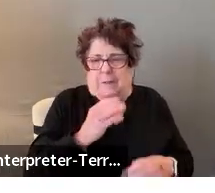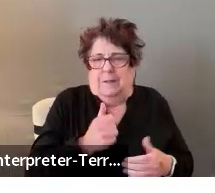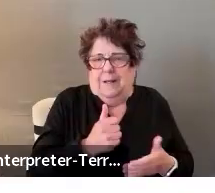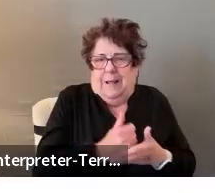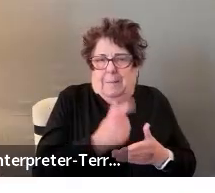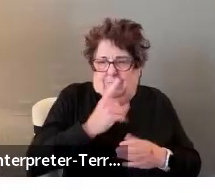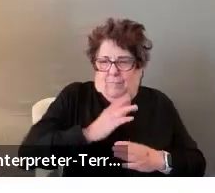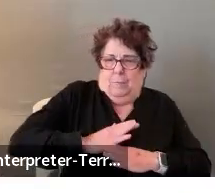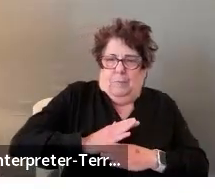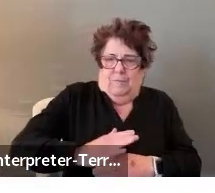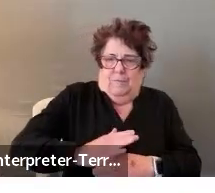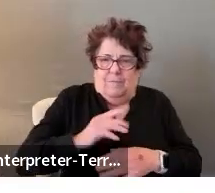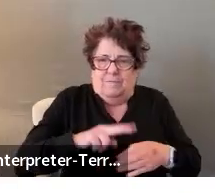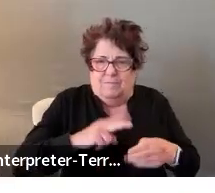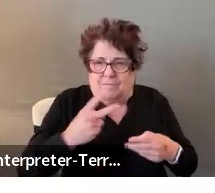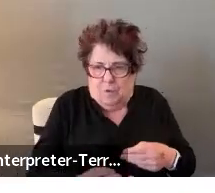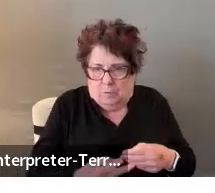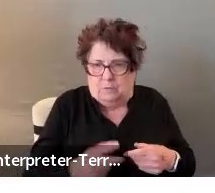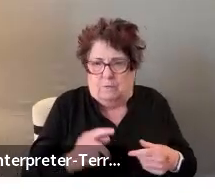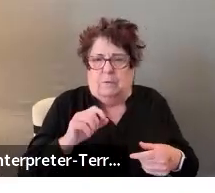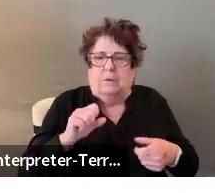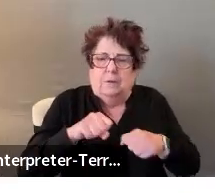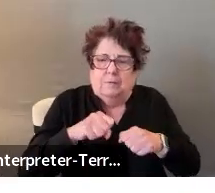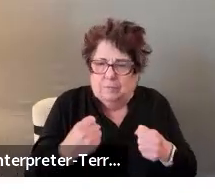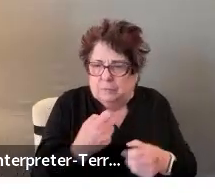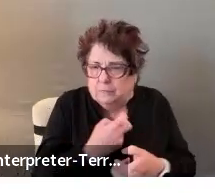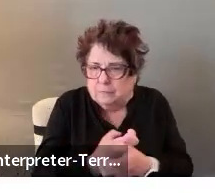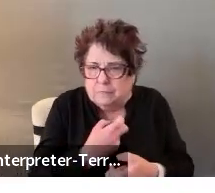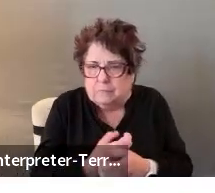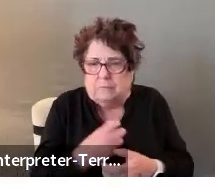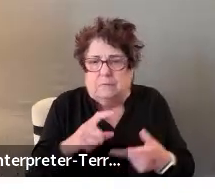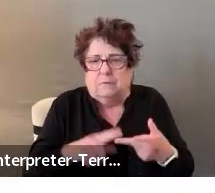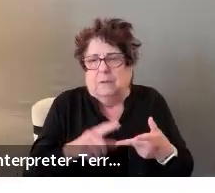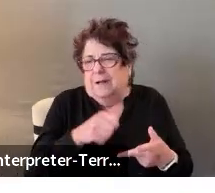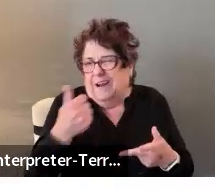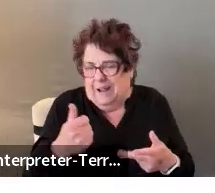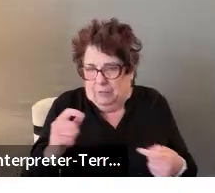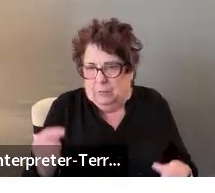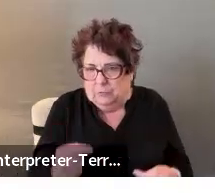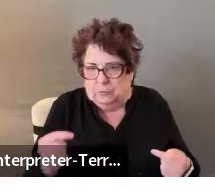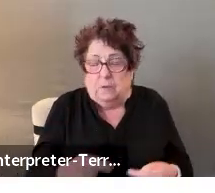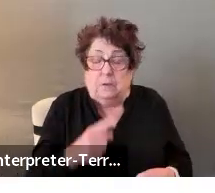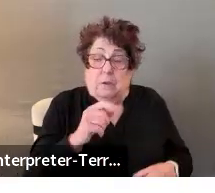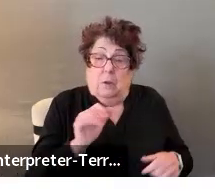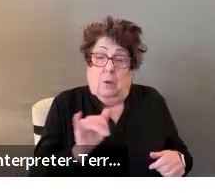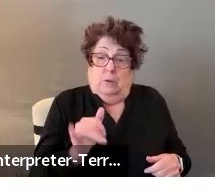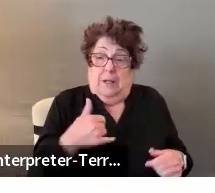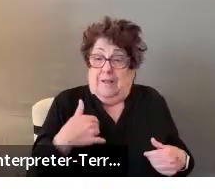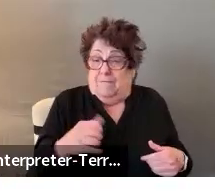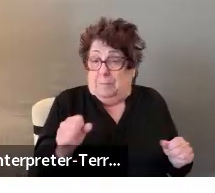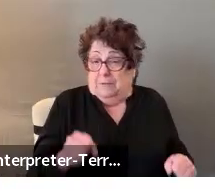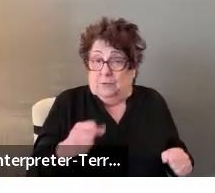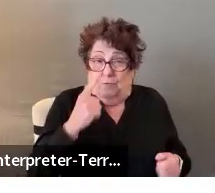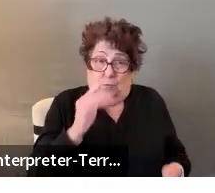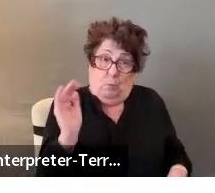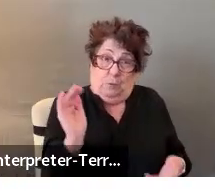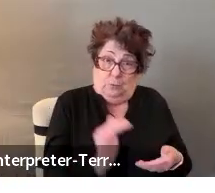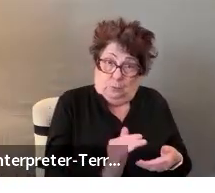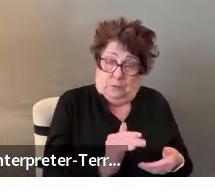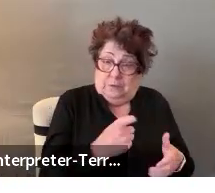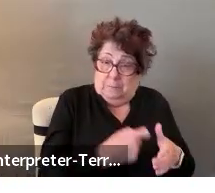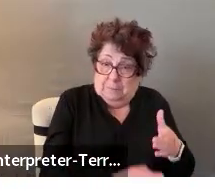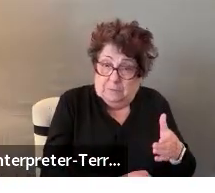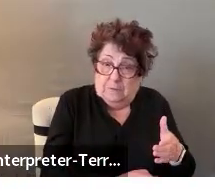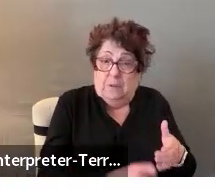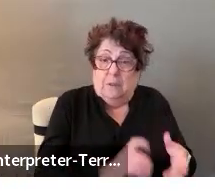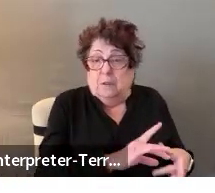injuries. Another benefit is that they have the potential to reduce expenses associated with home care and